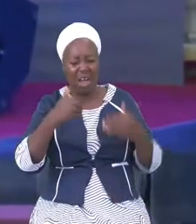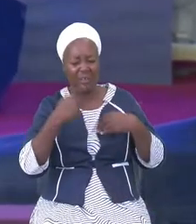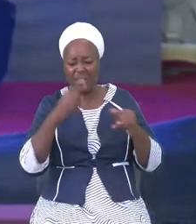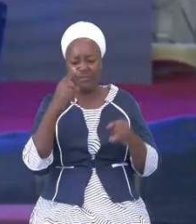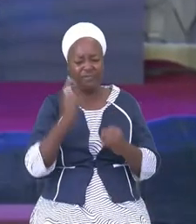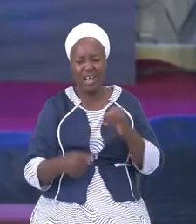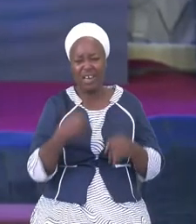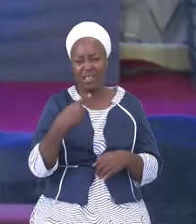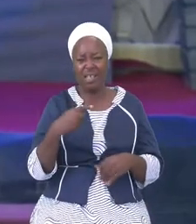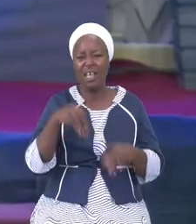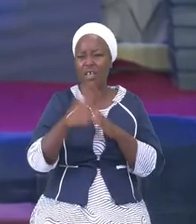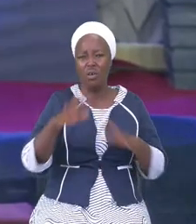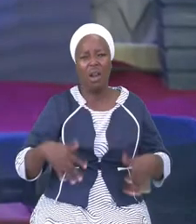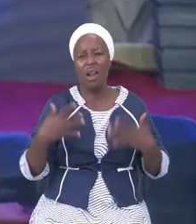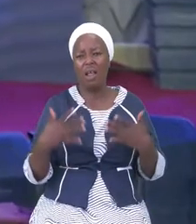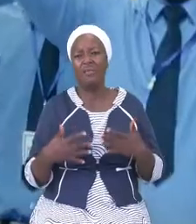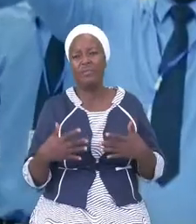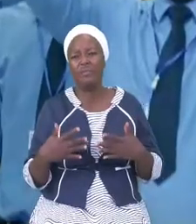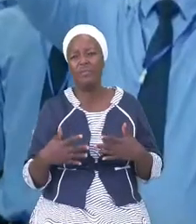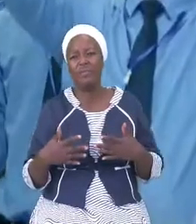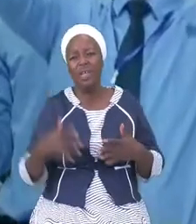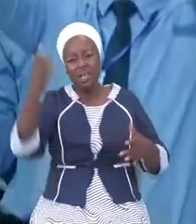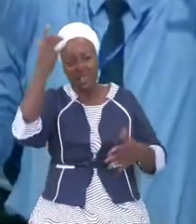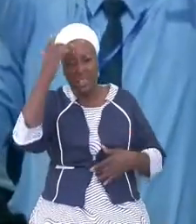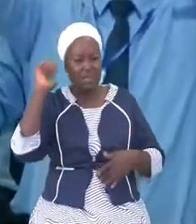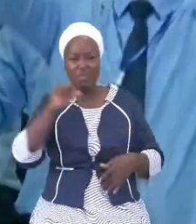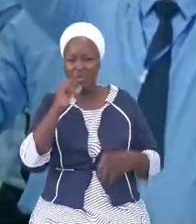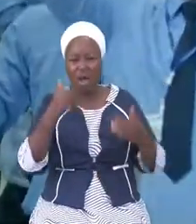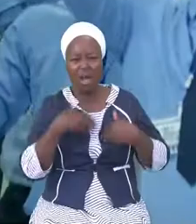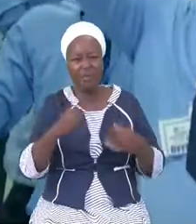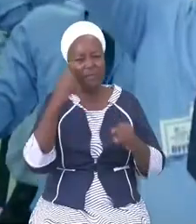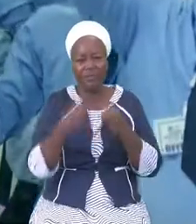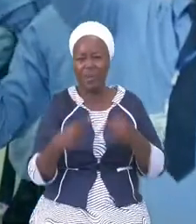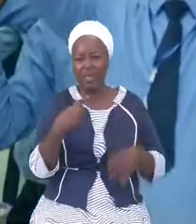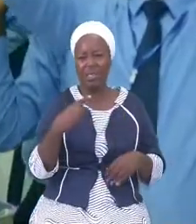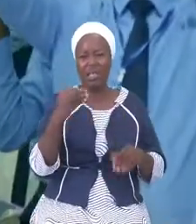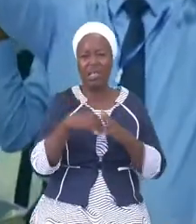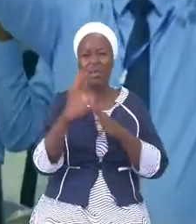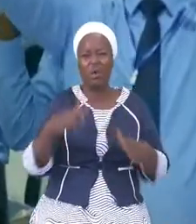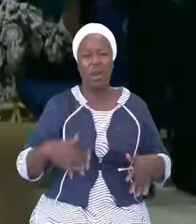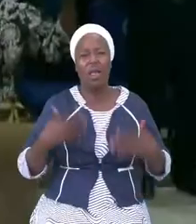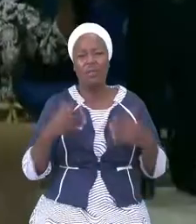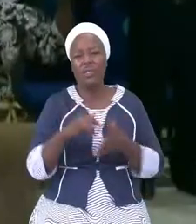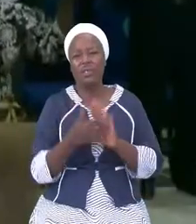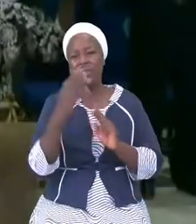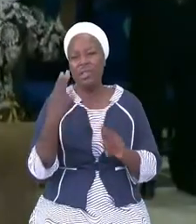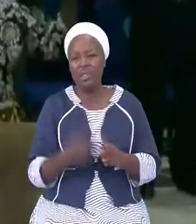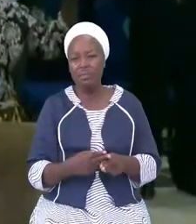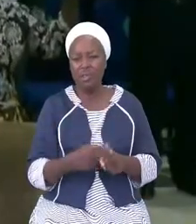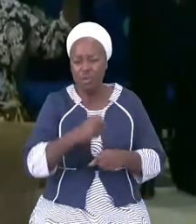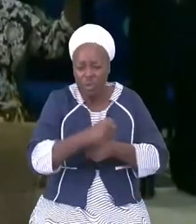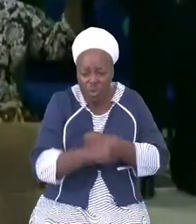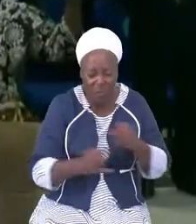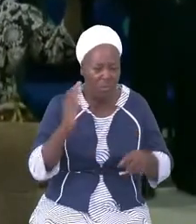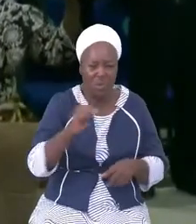final say in your life. Sickness will not have the final say in your life. Suffering